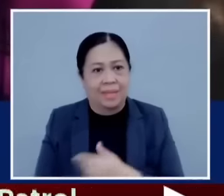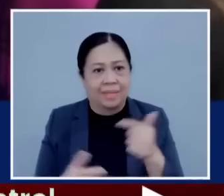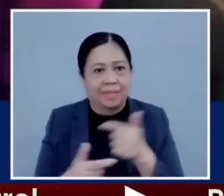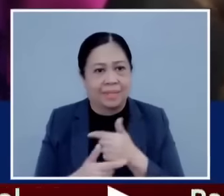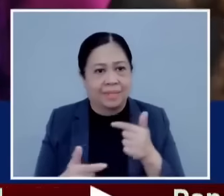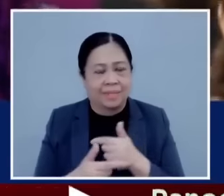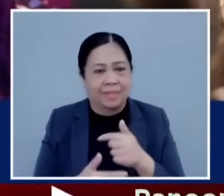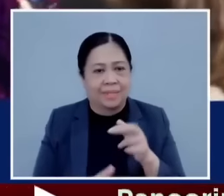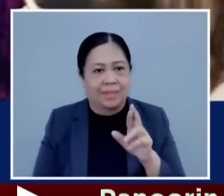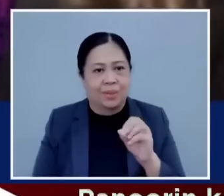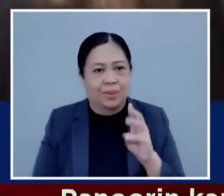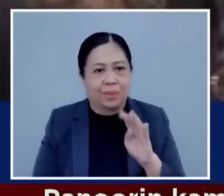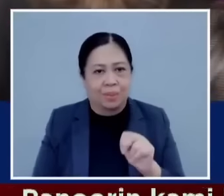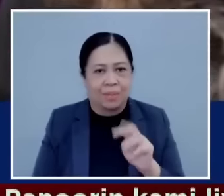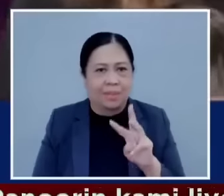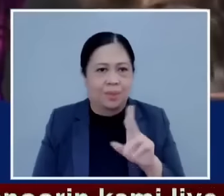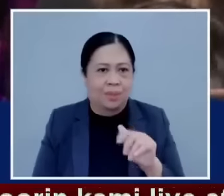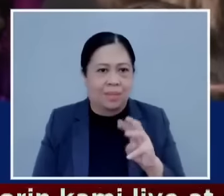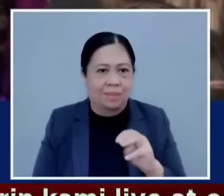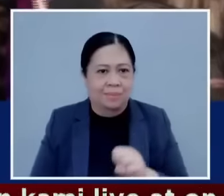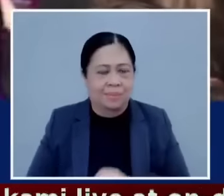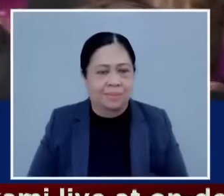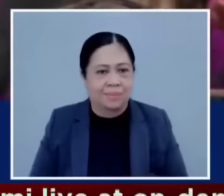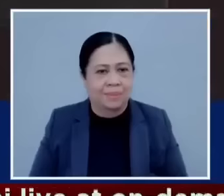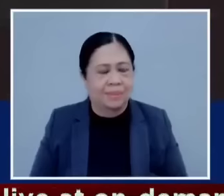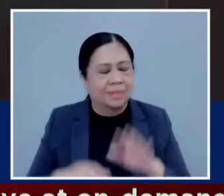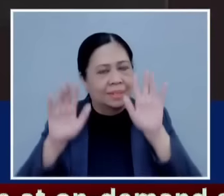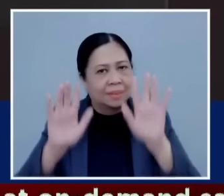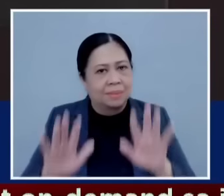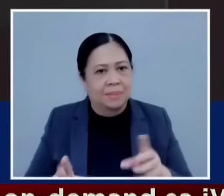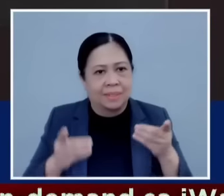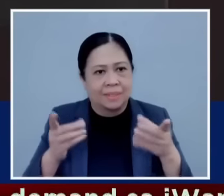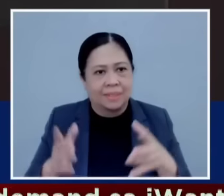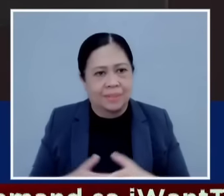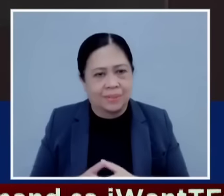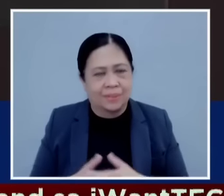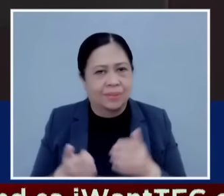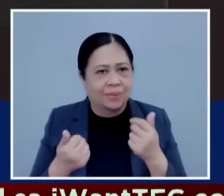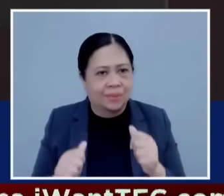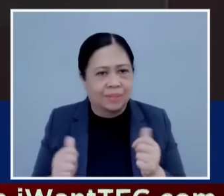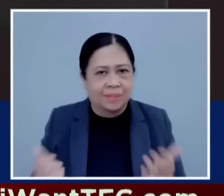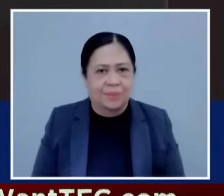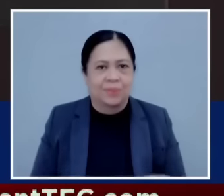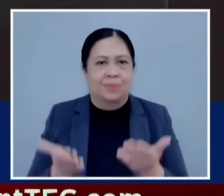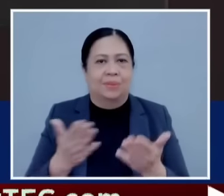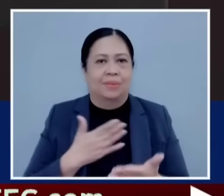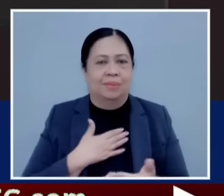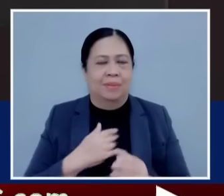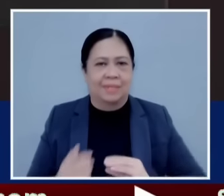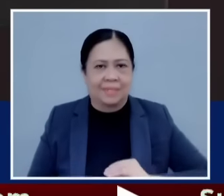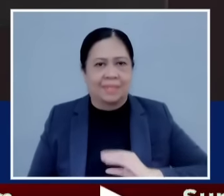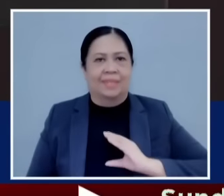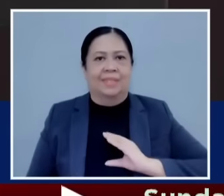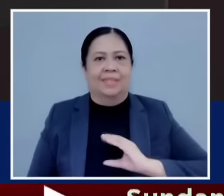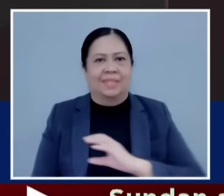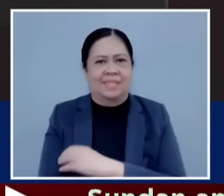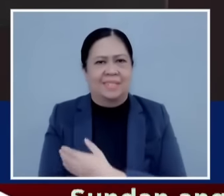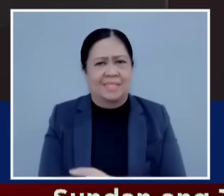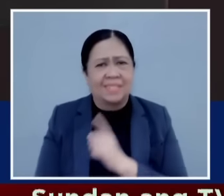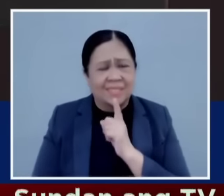si Robin Williams. She is an amazing director. They were really trying to boost my energy and my confidence because I was just